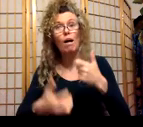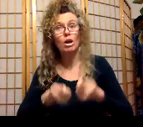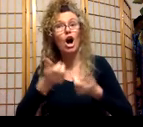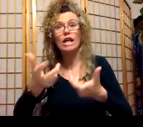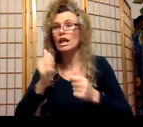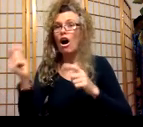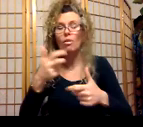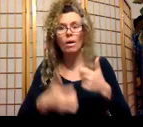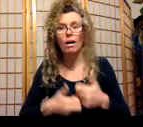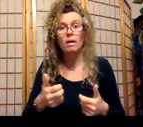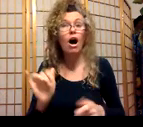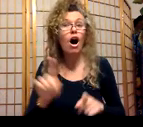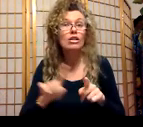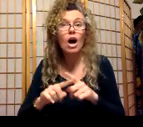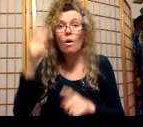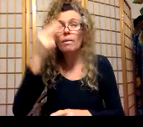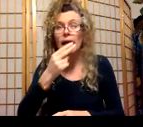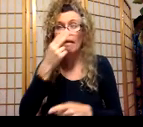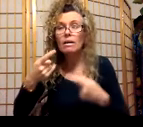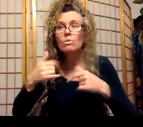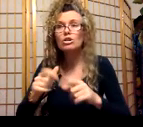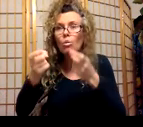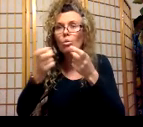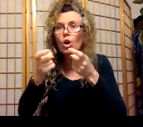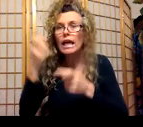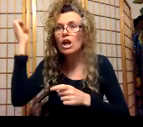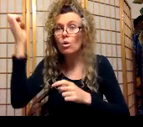Moreover, when the Catholics were still ruling Europe,